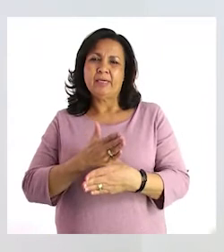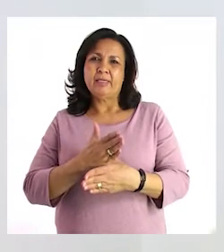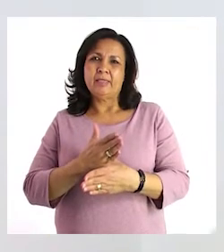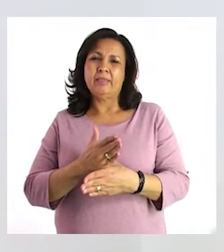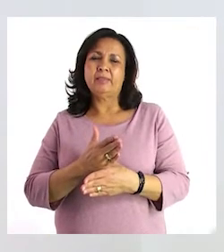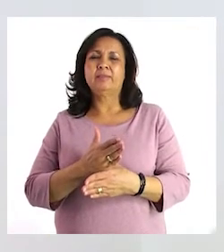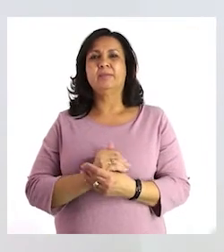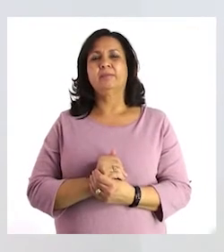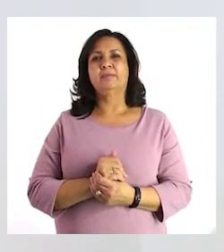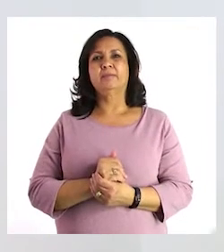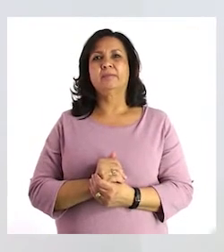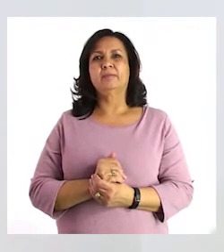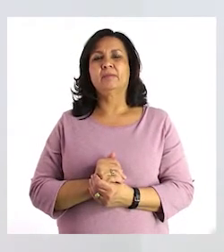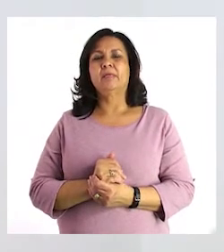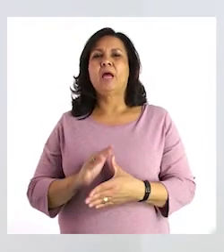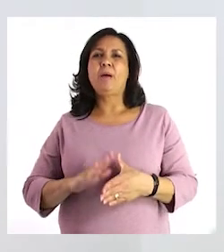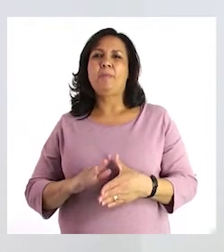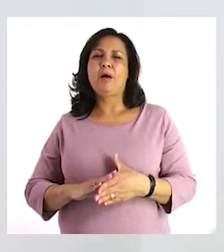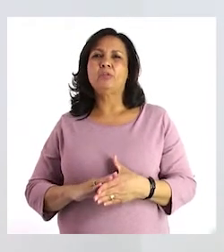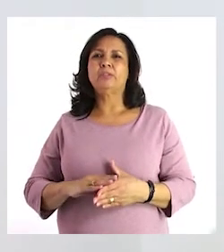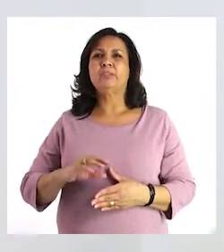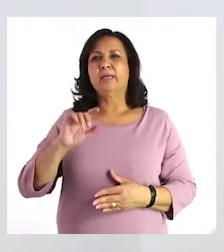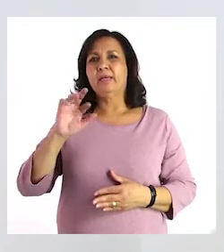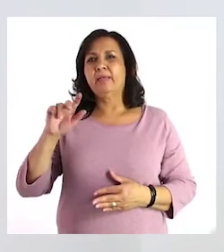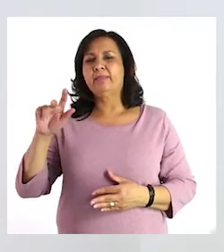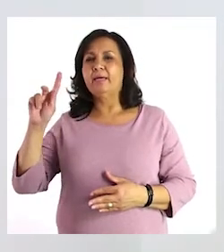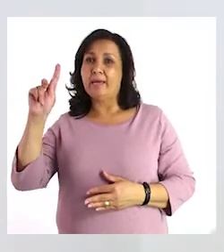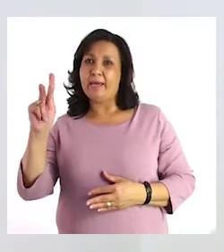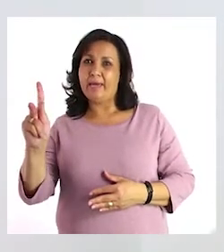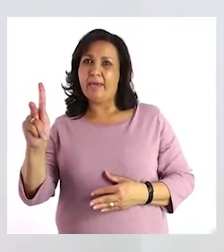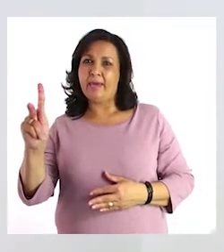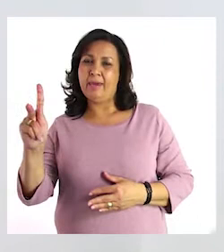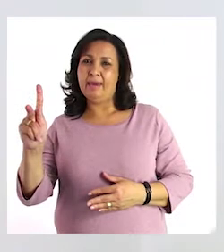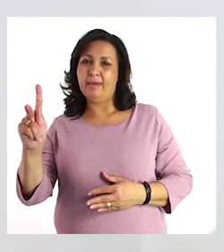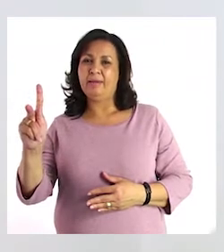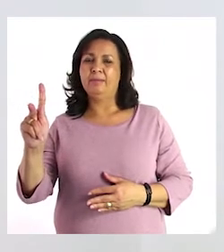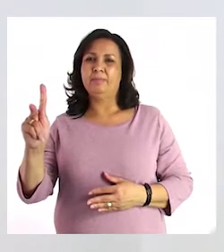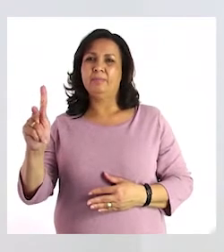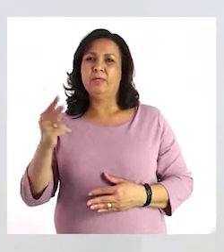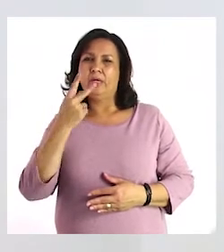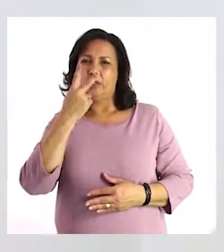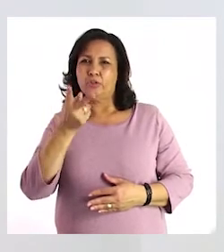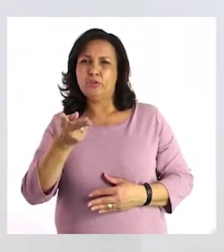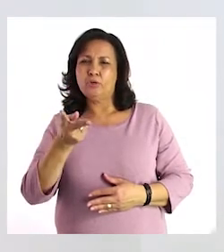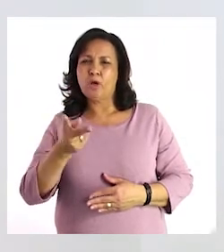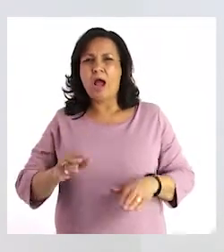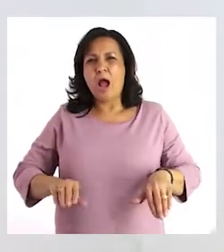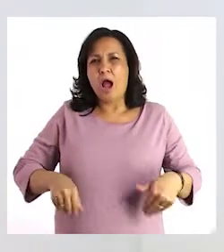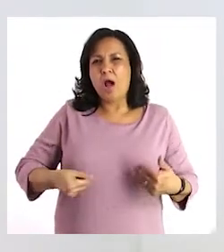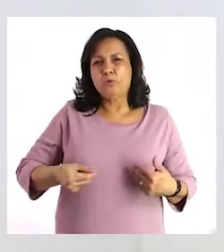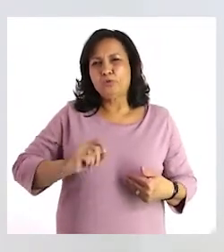Our new lesson is all about the letter K. Let's look at how we should make the